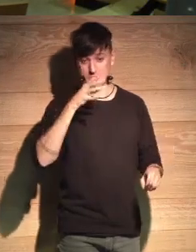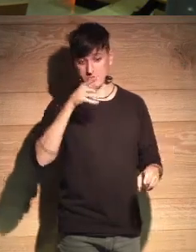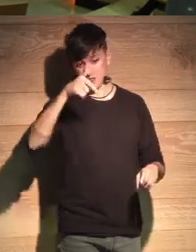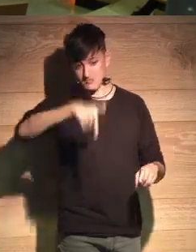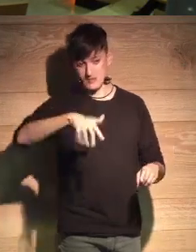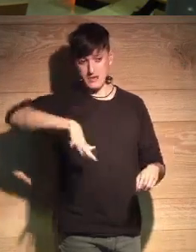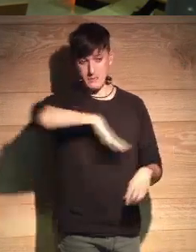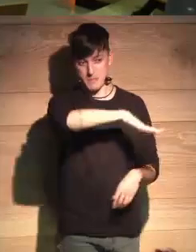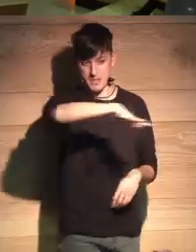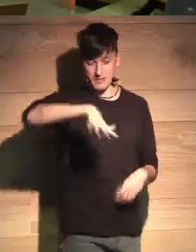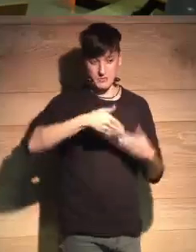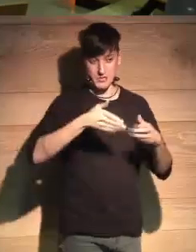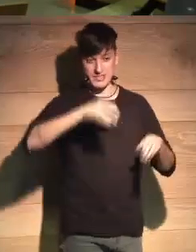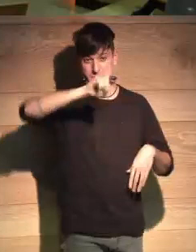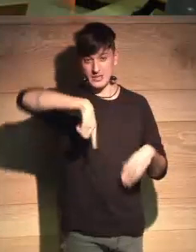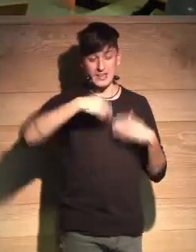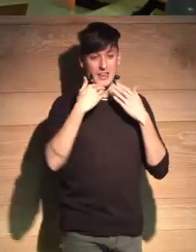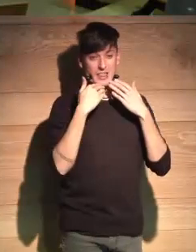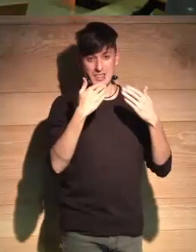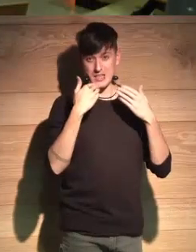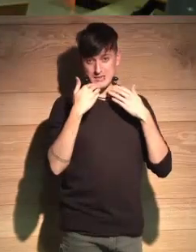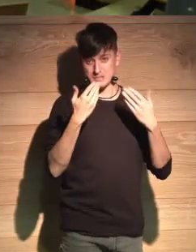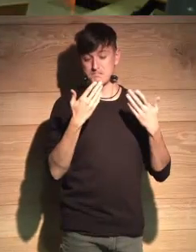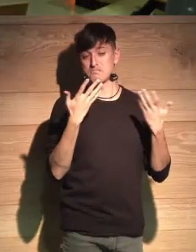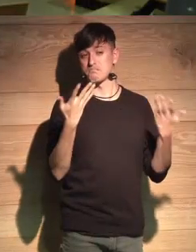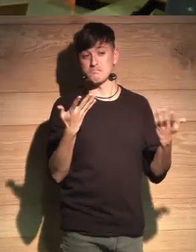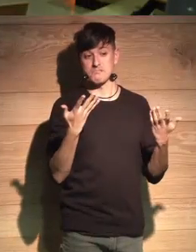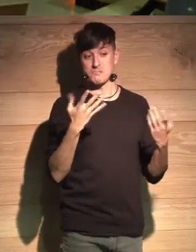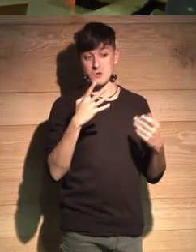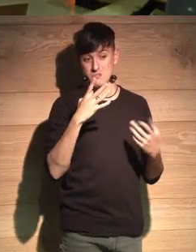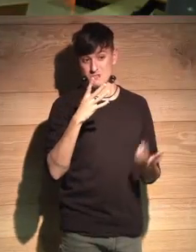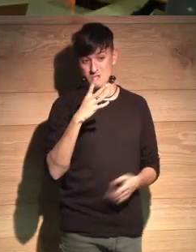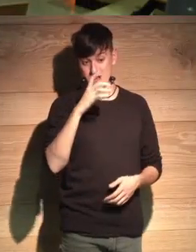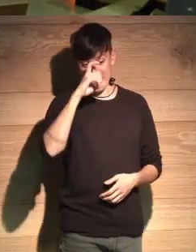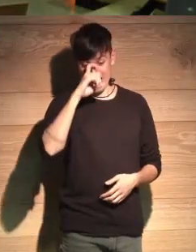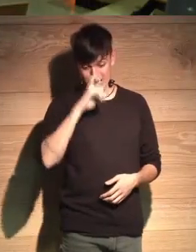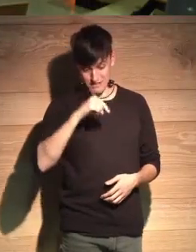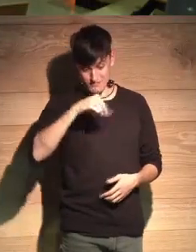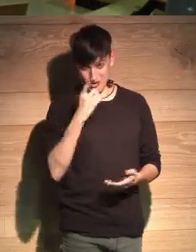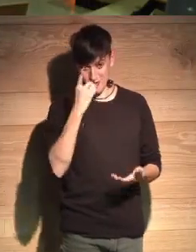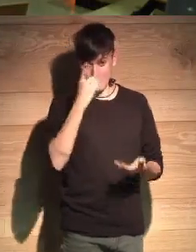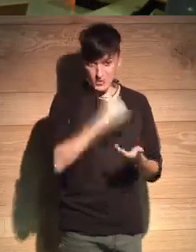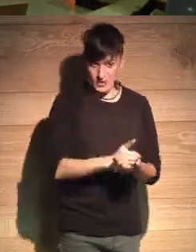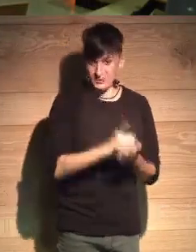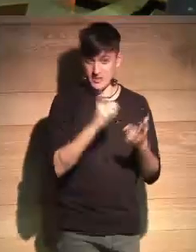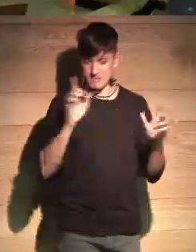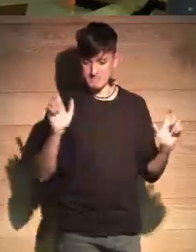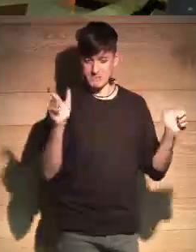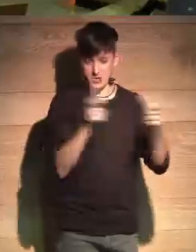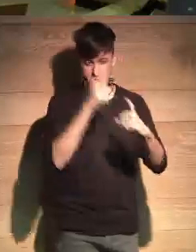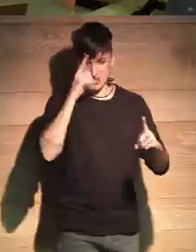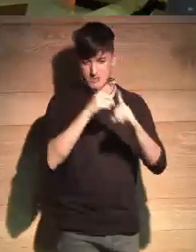maravilloso espacio y gracias a quienes han hecho que un año más nos reunamos con un claro